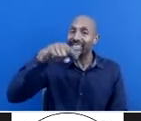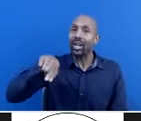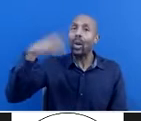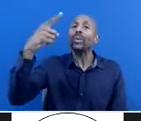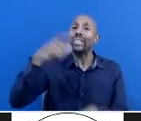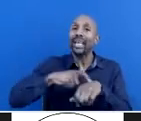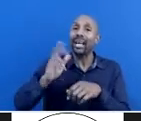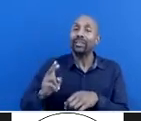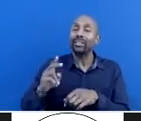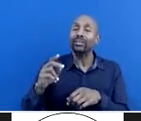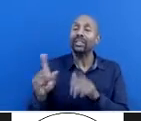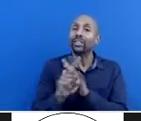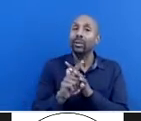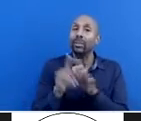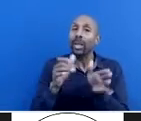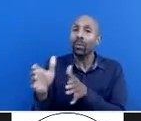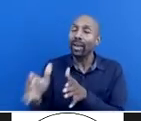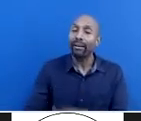What was the next one?